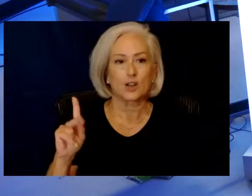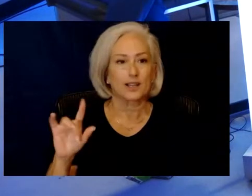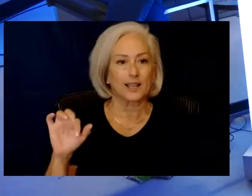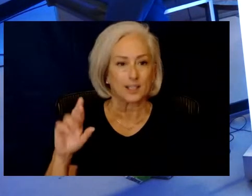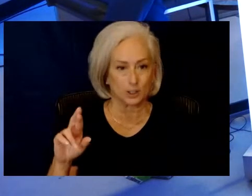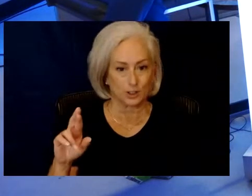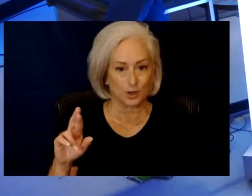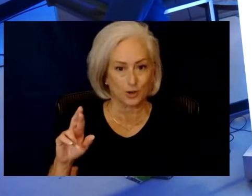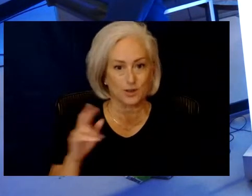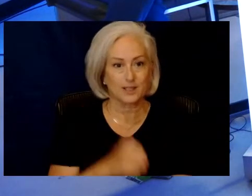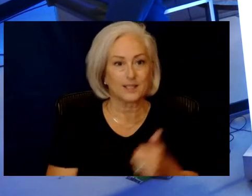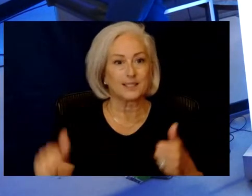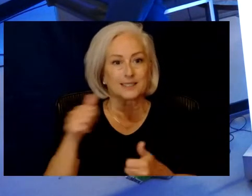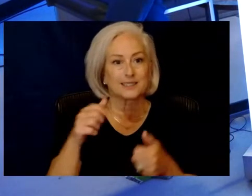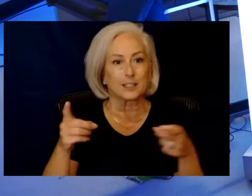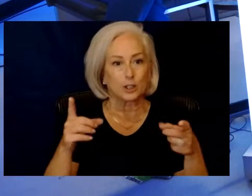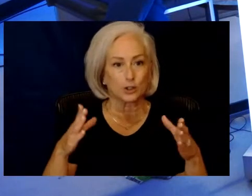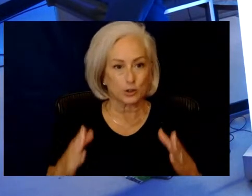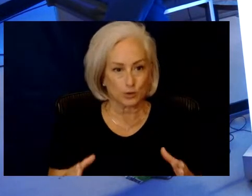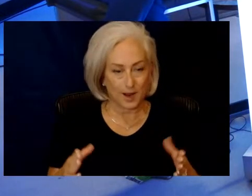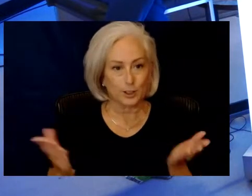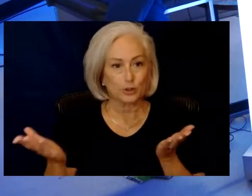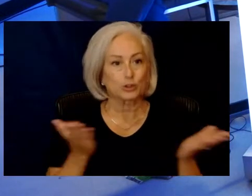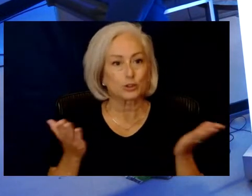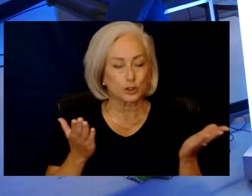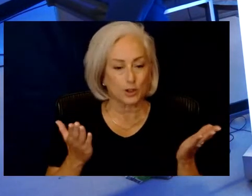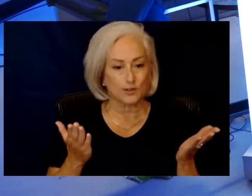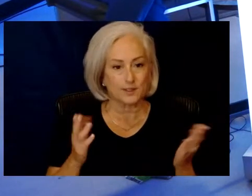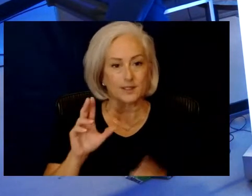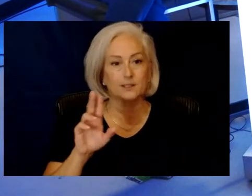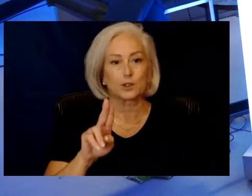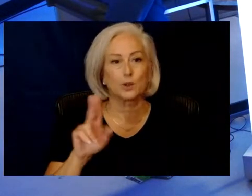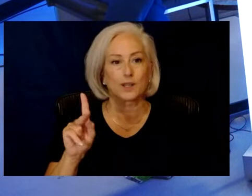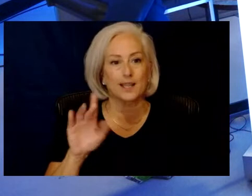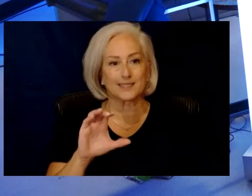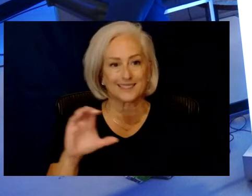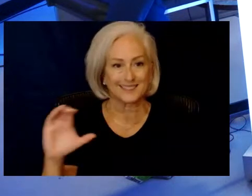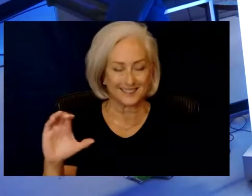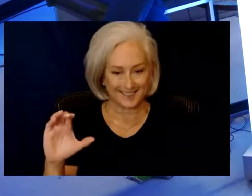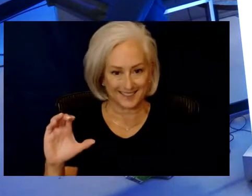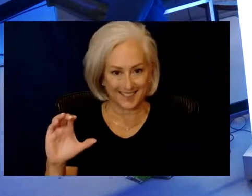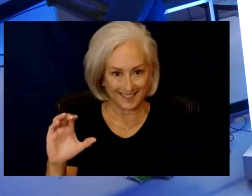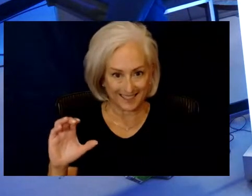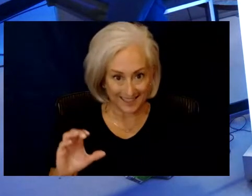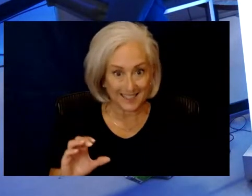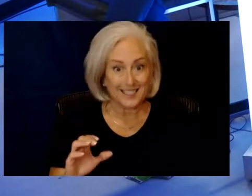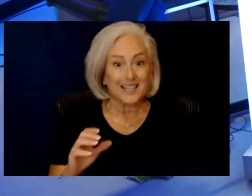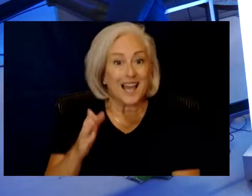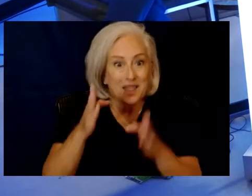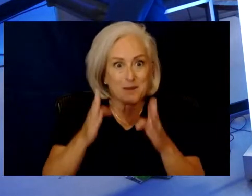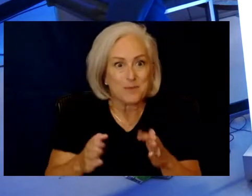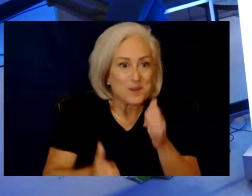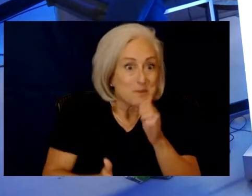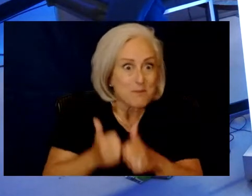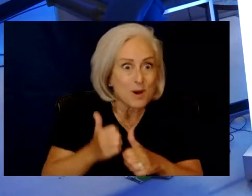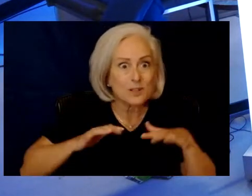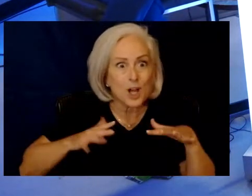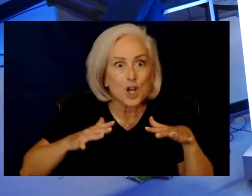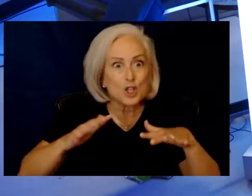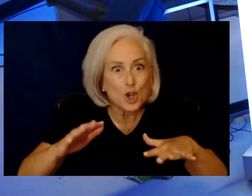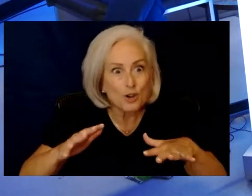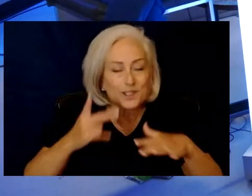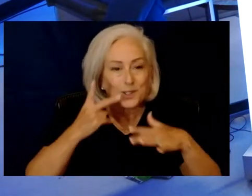at the University of Kansas Cancer Center, and the guy who was most nervous as the proton beam was being dropped into its tomb